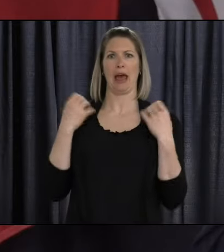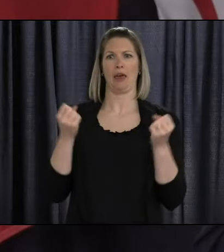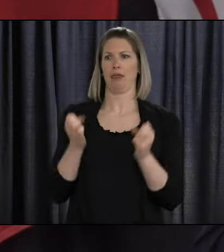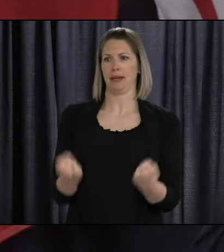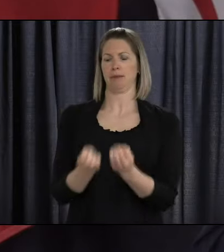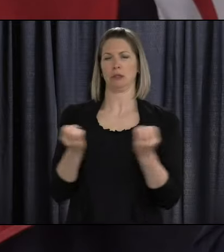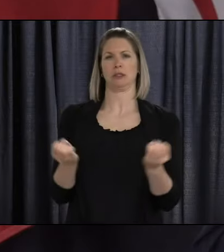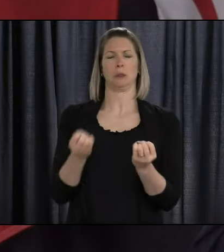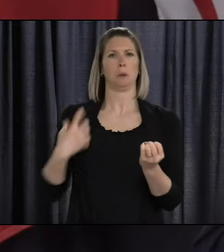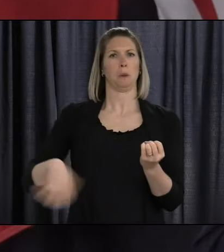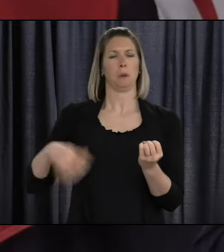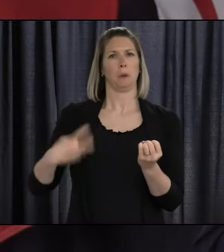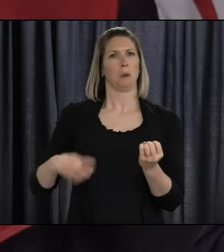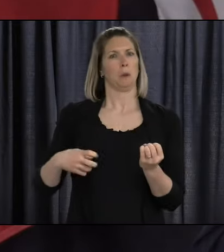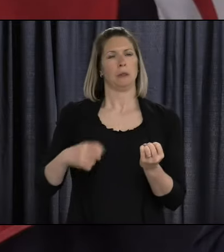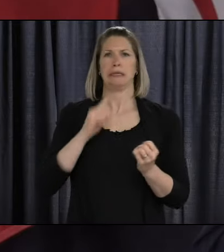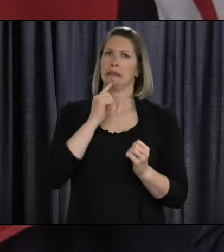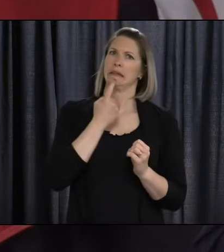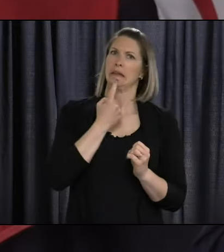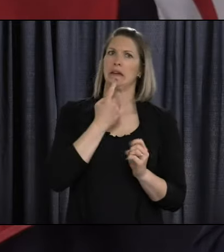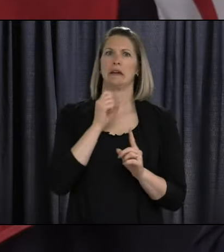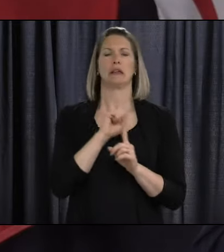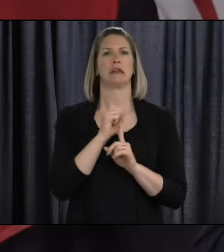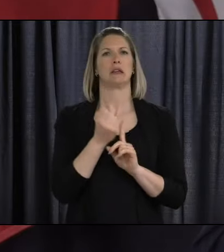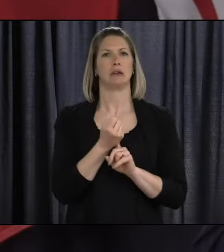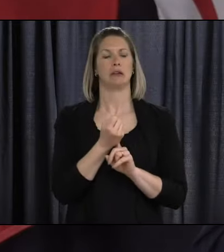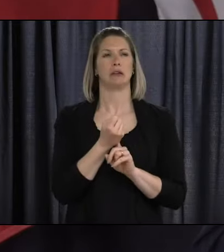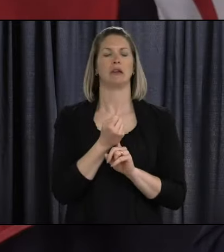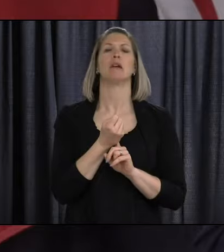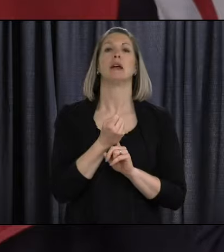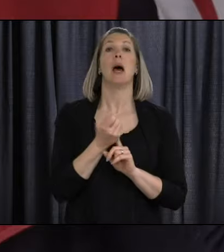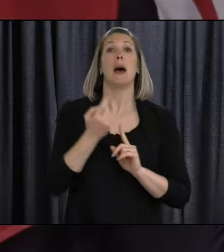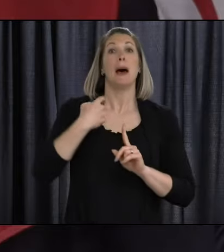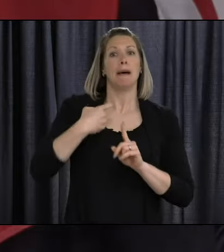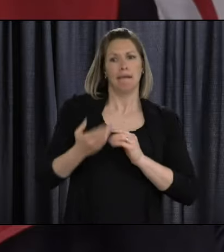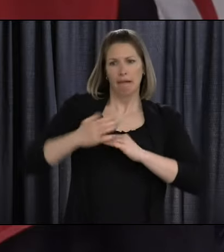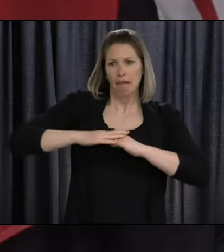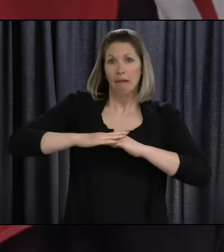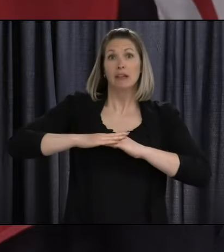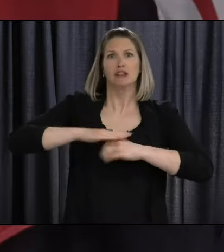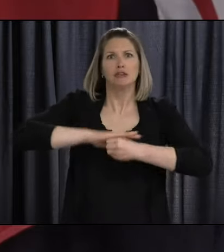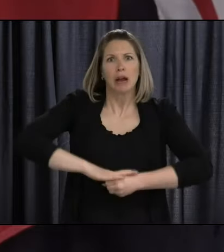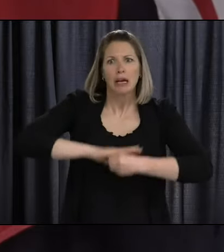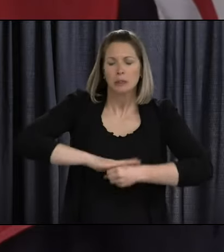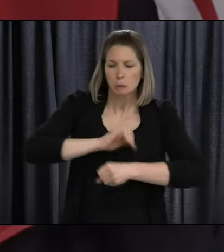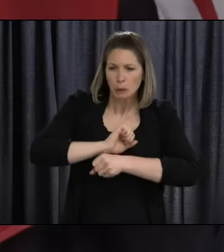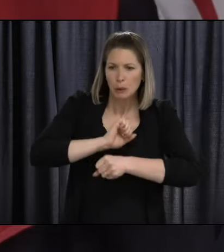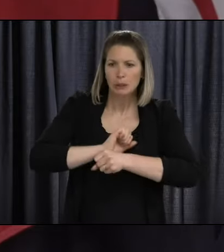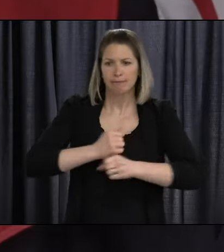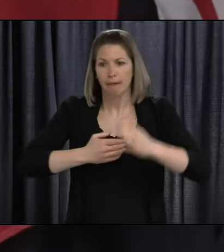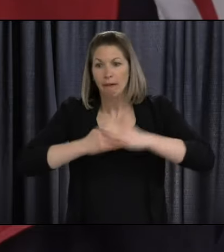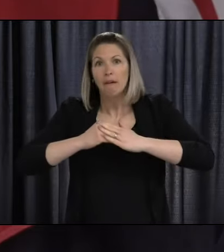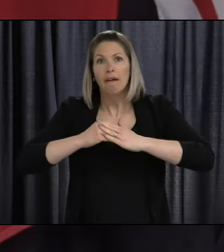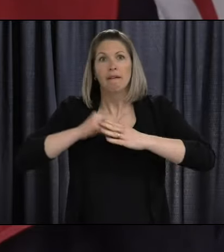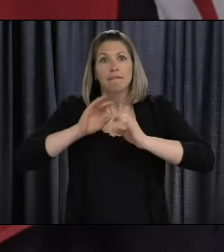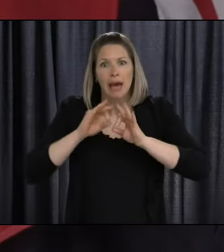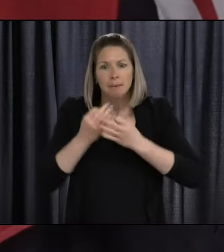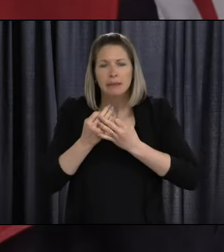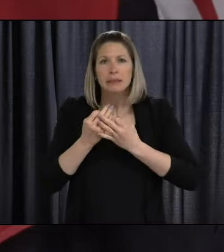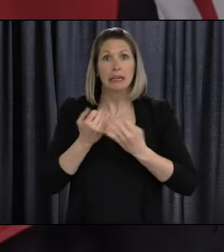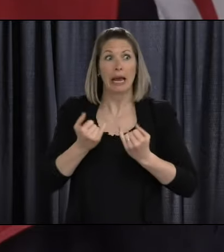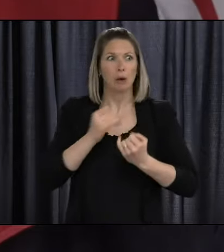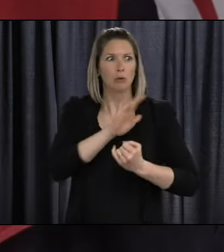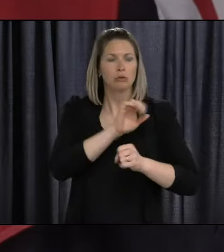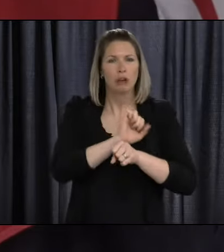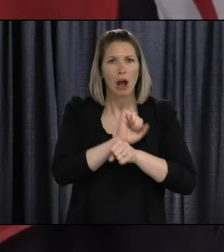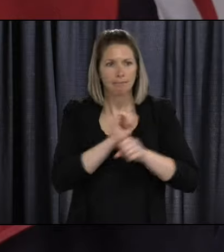the unknown that can create and add to that stress. Now it's time for you to take care of yourself and do what is necessary